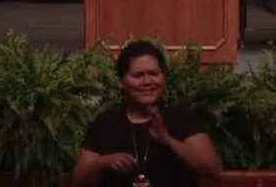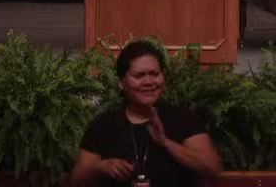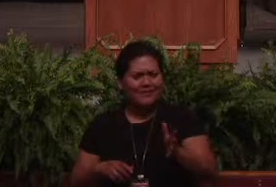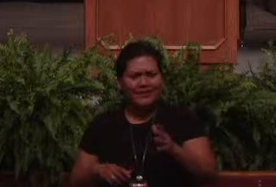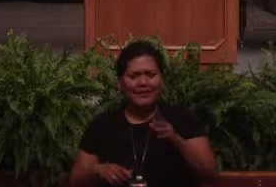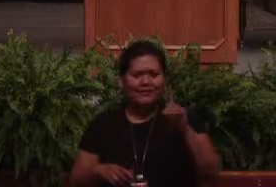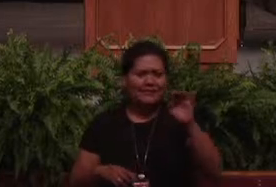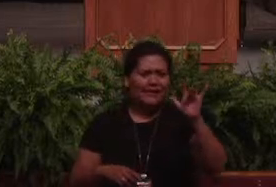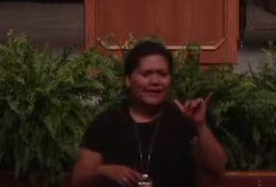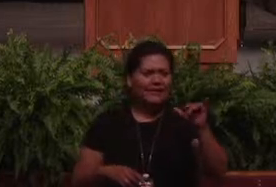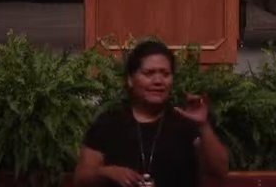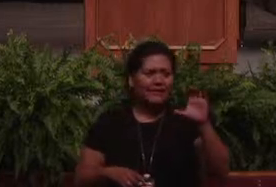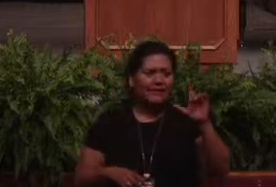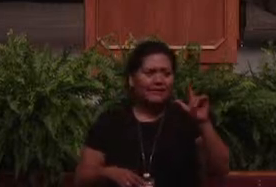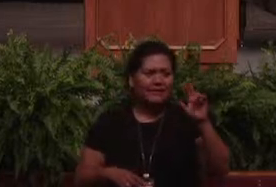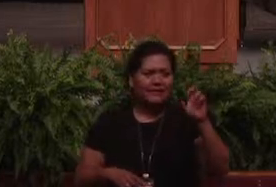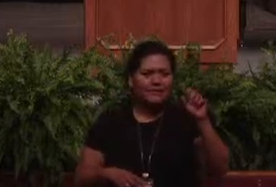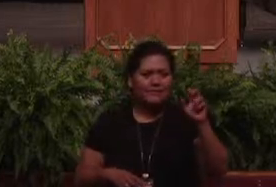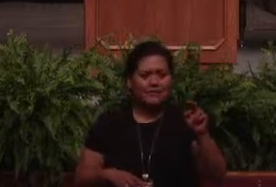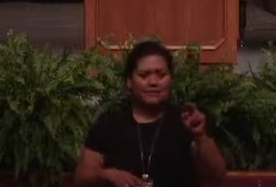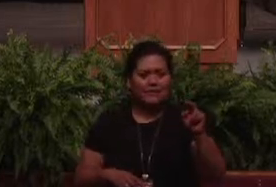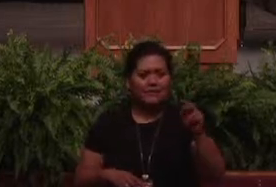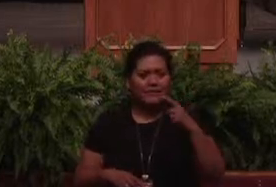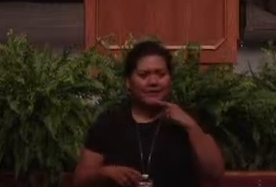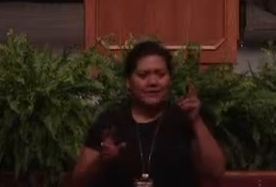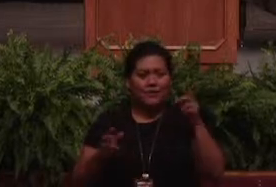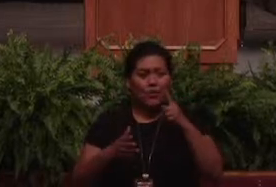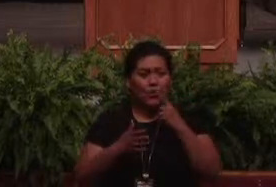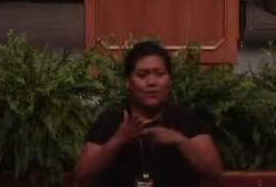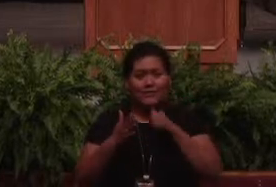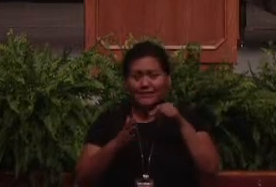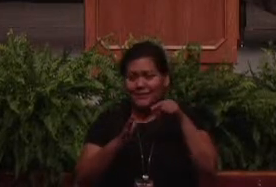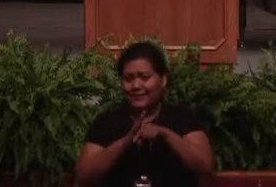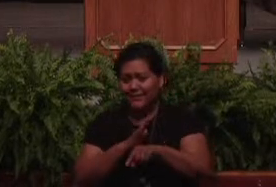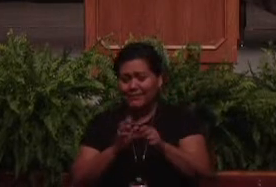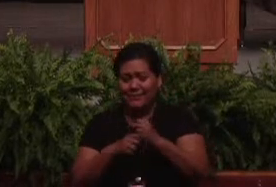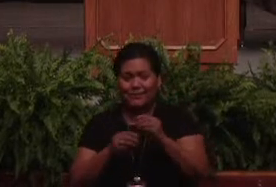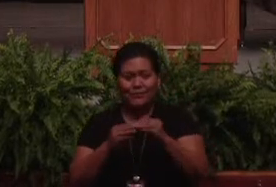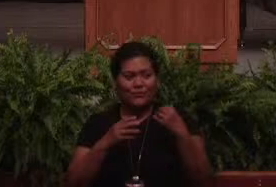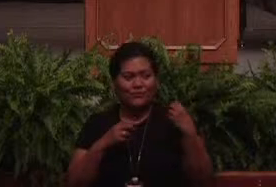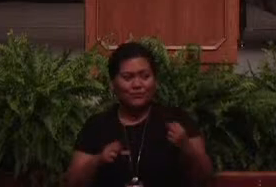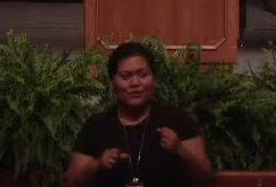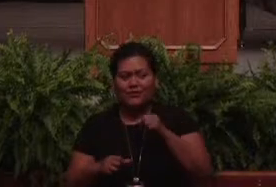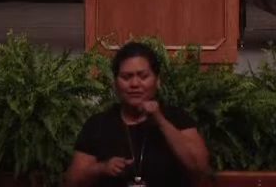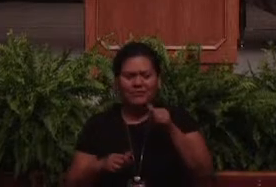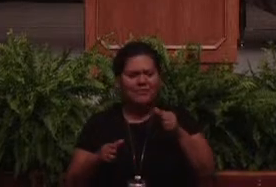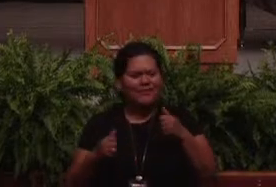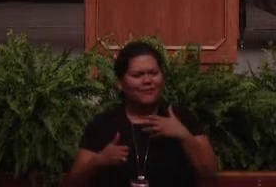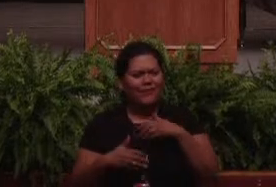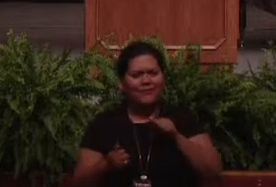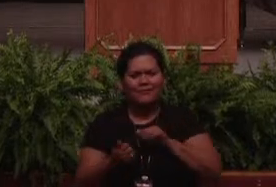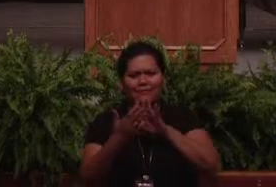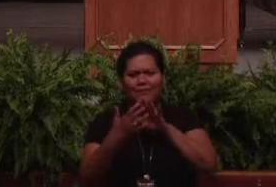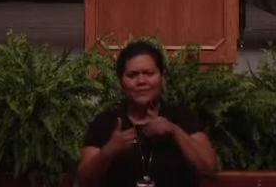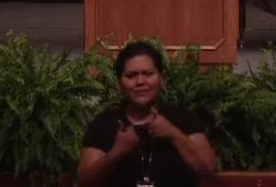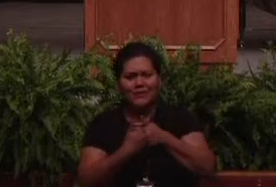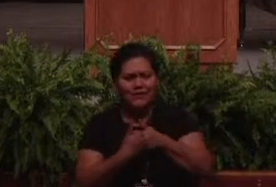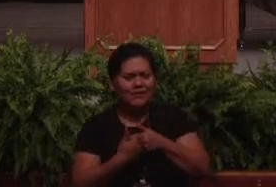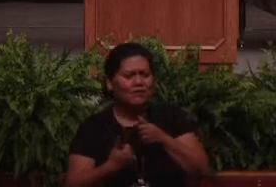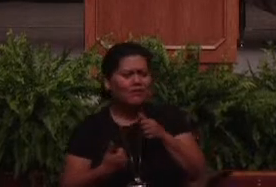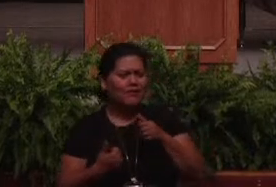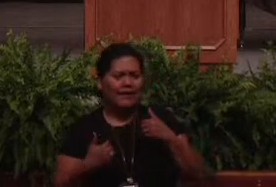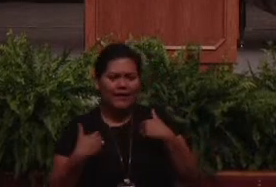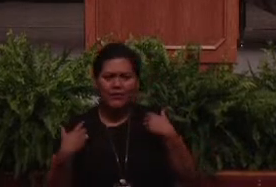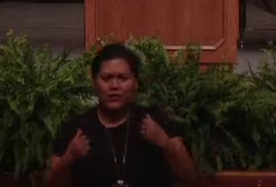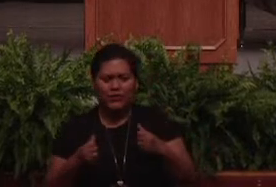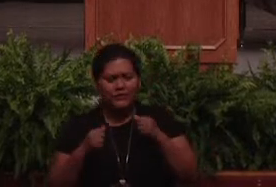Kelly Clarkson once said, what doesn't kill you makes you stronger. Don't be afraid of what challenges come along the way, but have the courage to